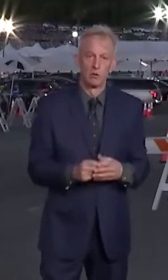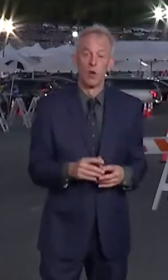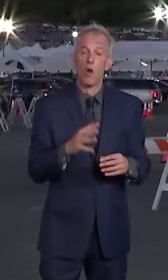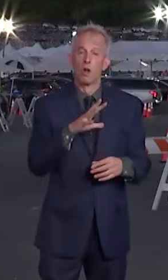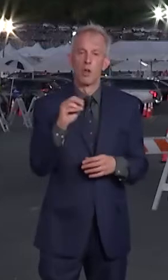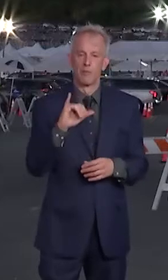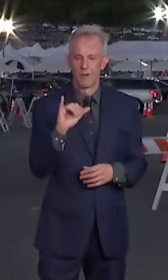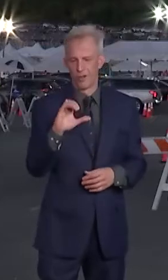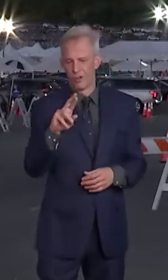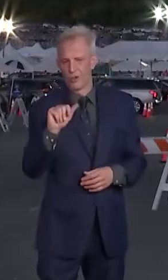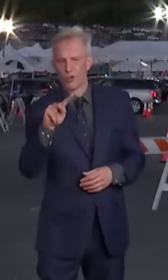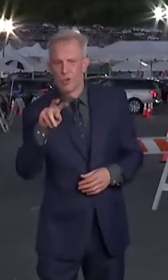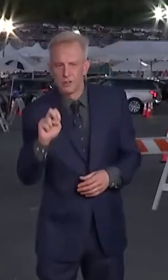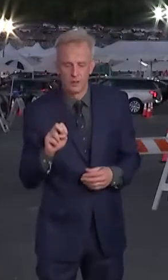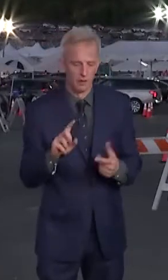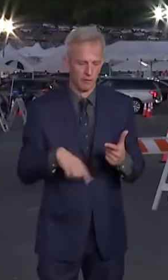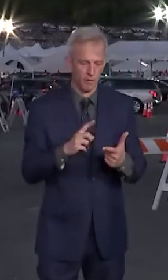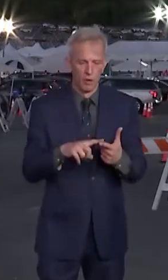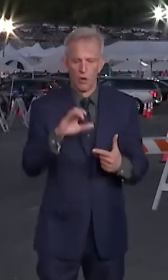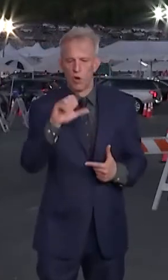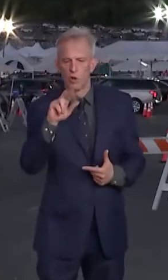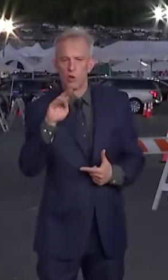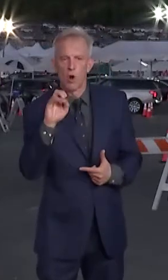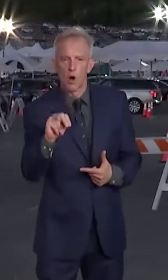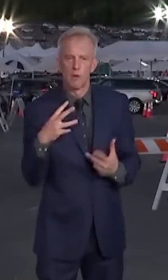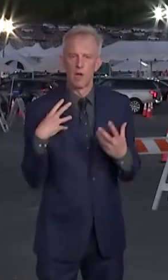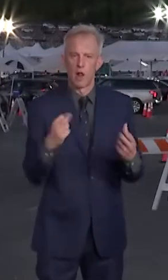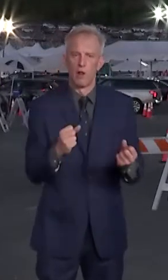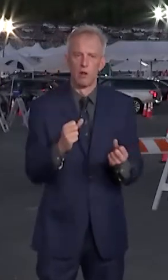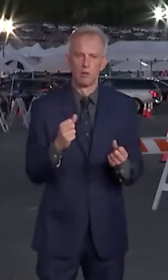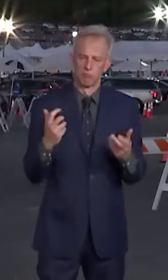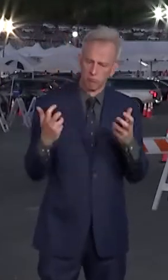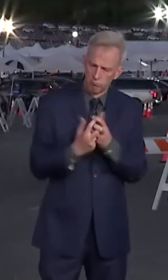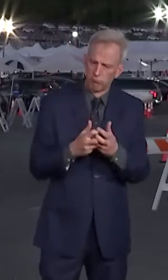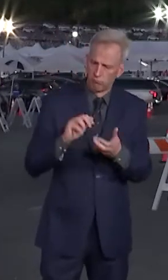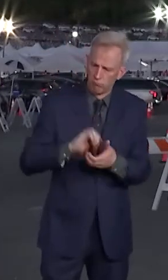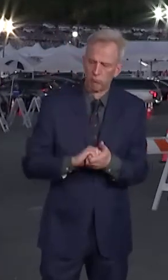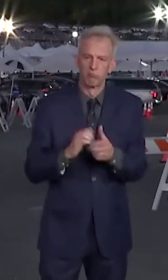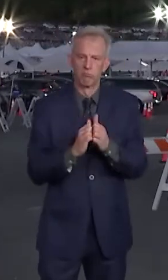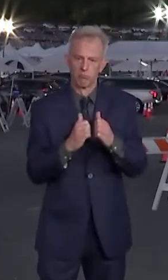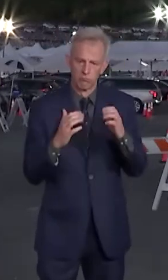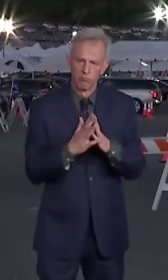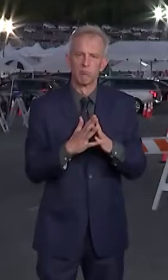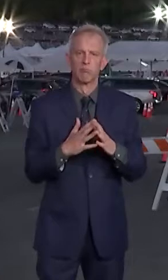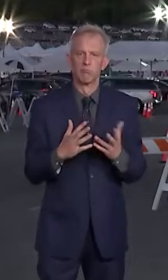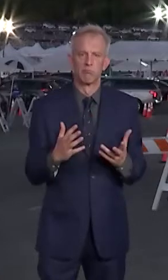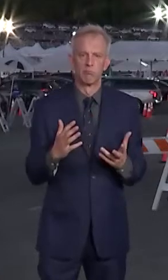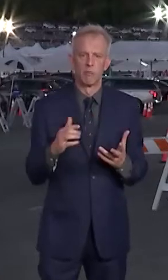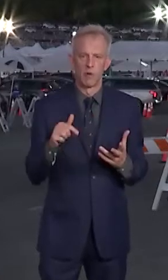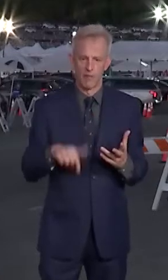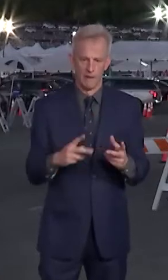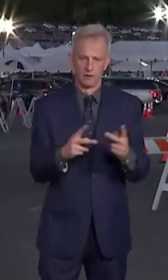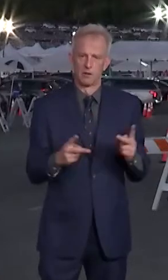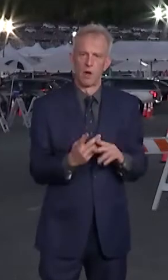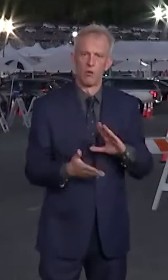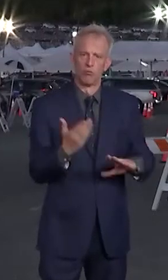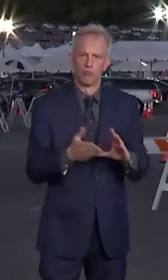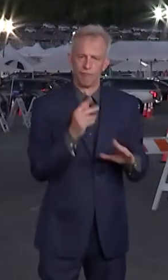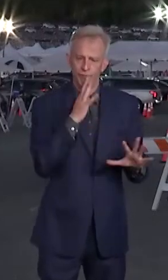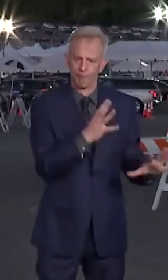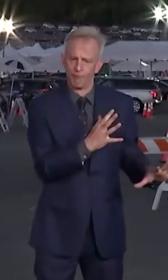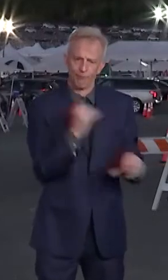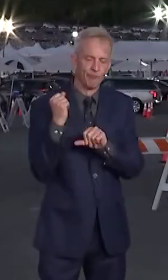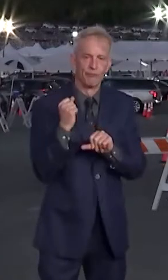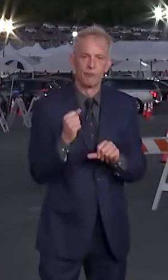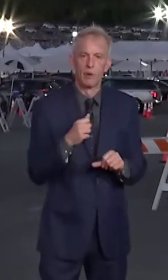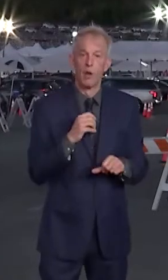Curative and Carbon Health who have partnered to stand up technology and staffing to get this site running in record time. And with help from USC School